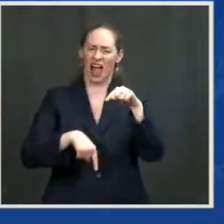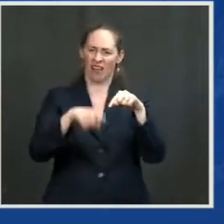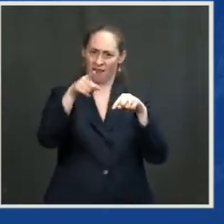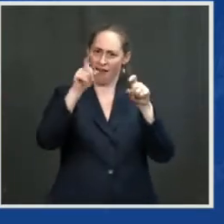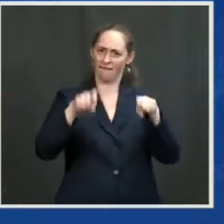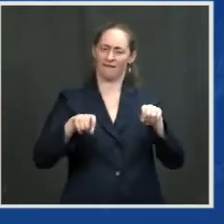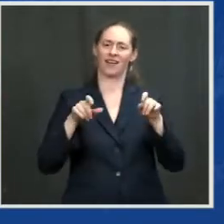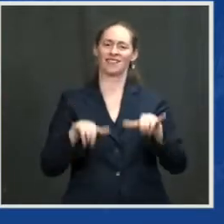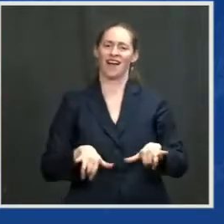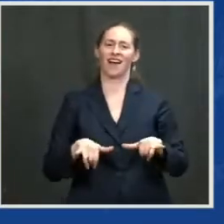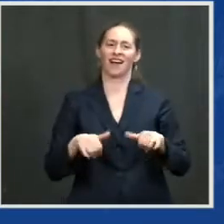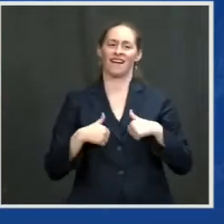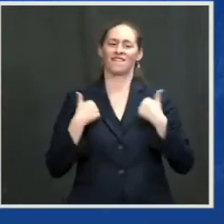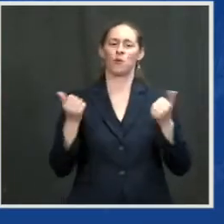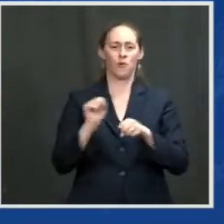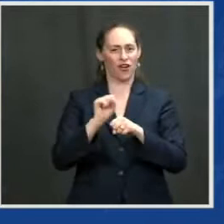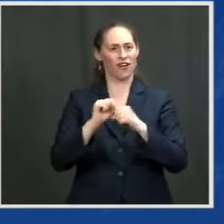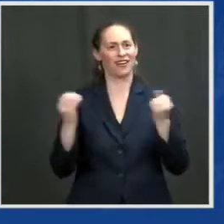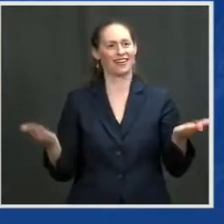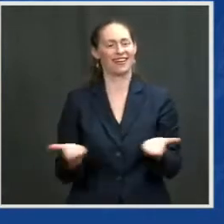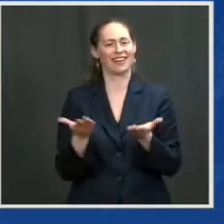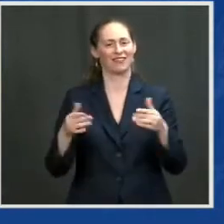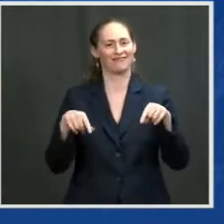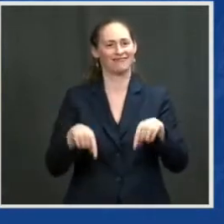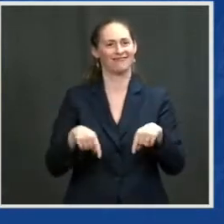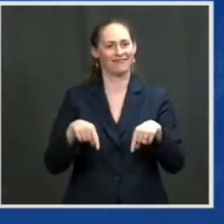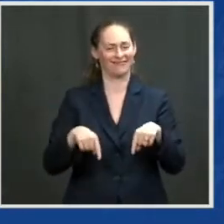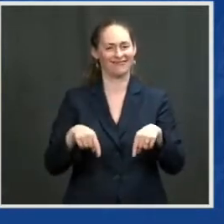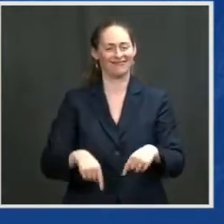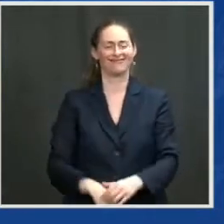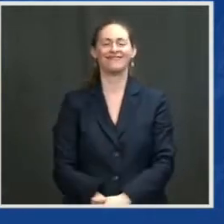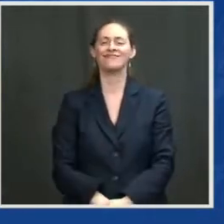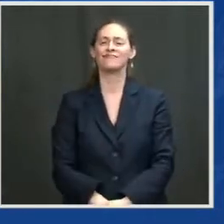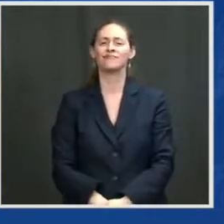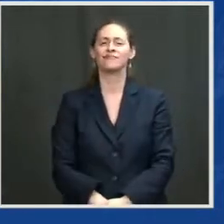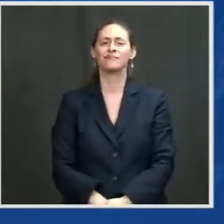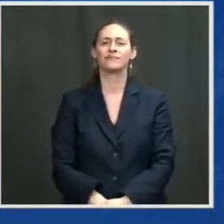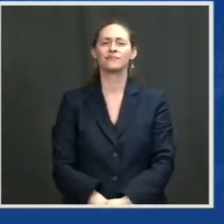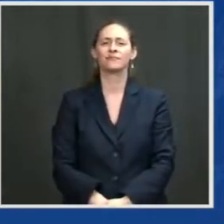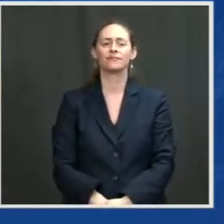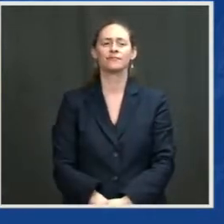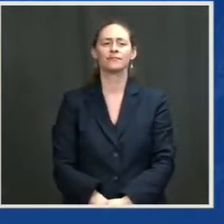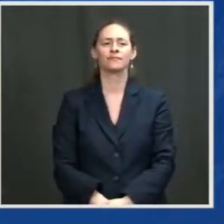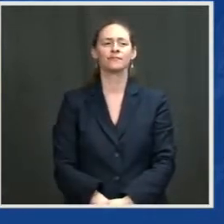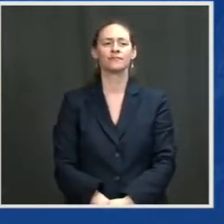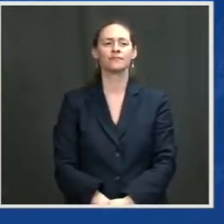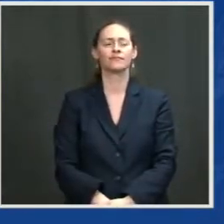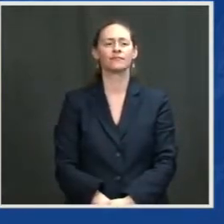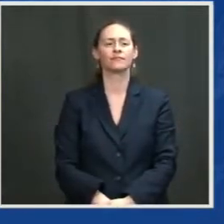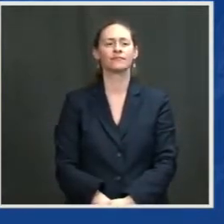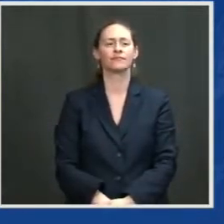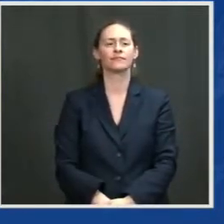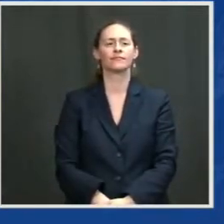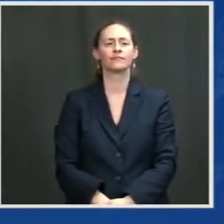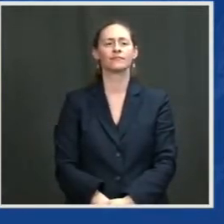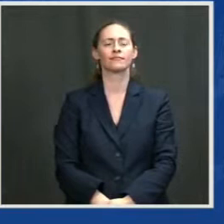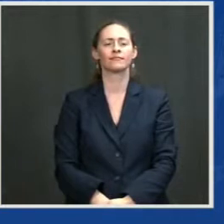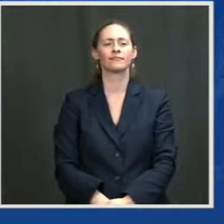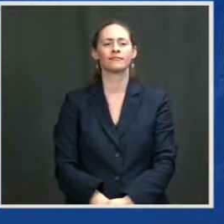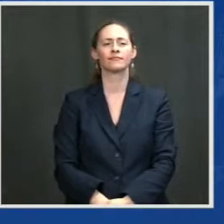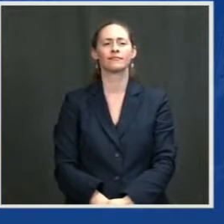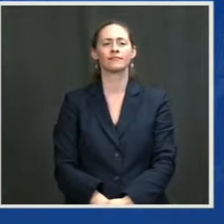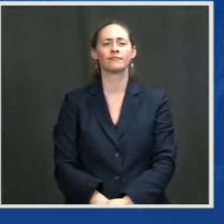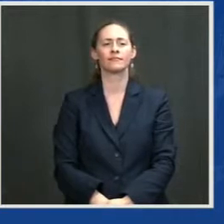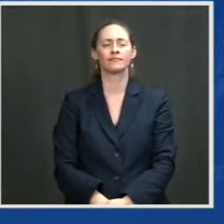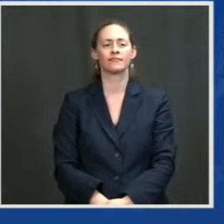Louisiana. Hard work, grit, and sweat, like the workers that are here today, and like all of the people you know and grew